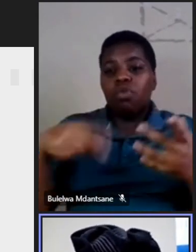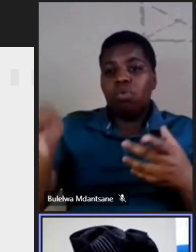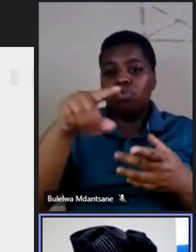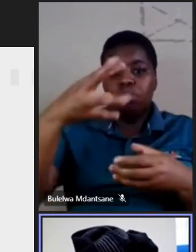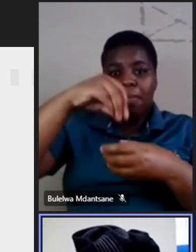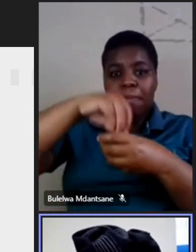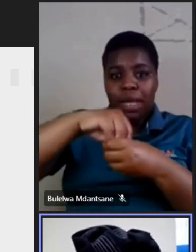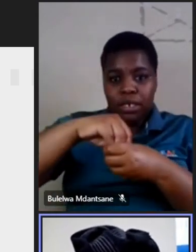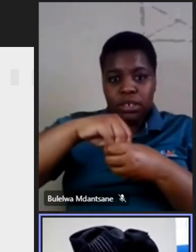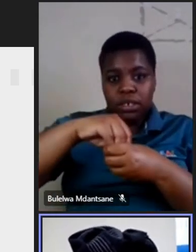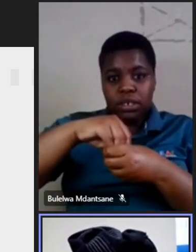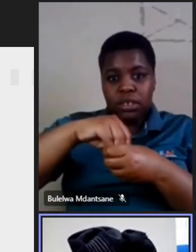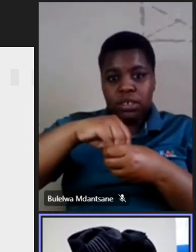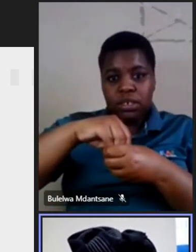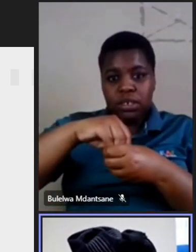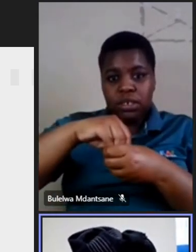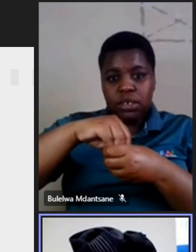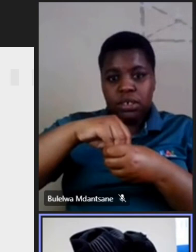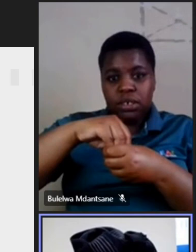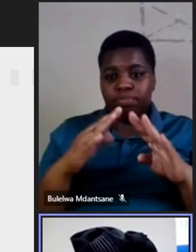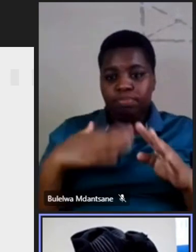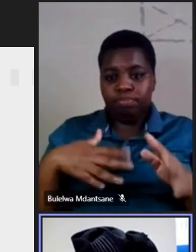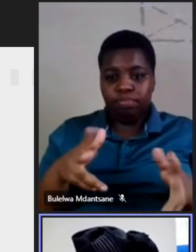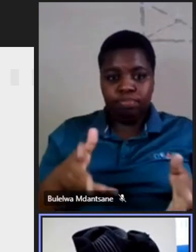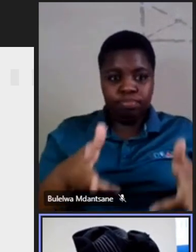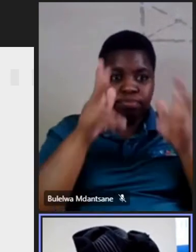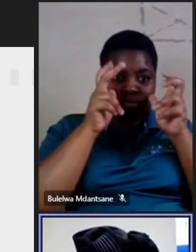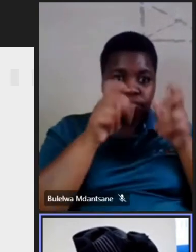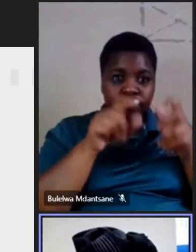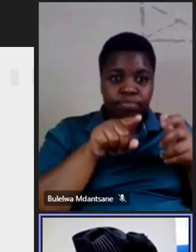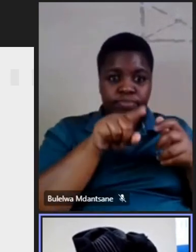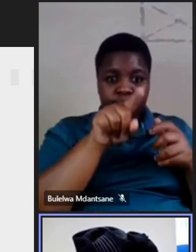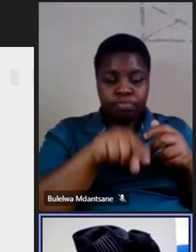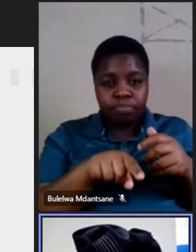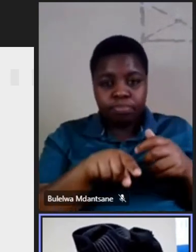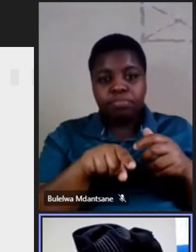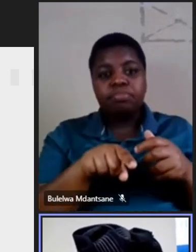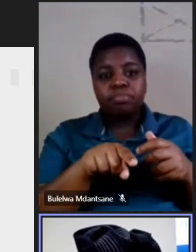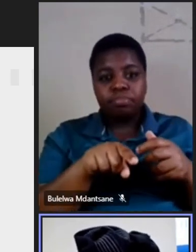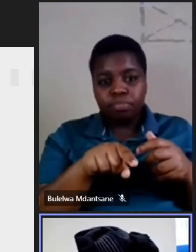we're closing, we'll just like to draw your attention to the research outputs of our